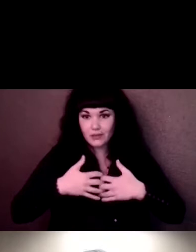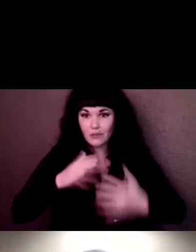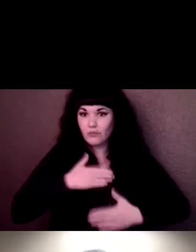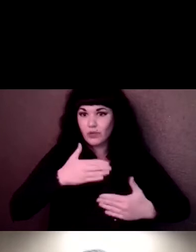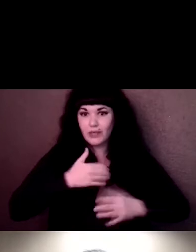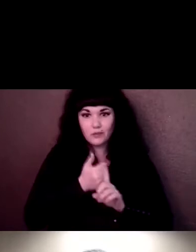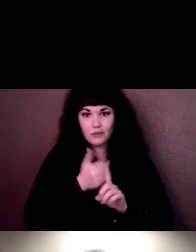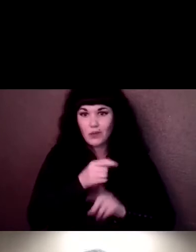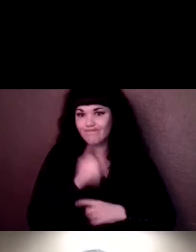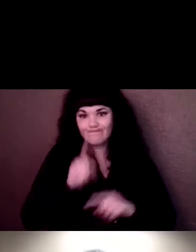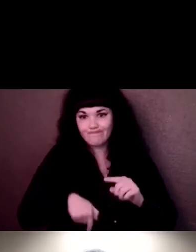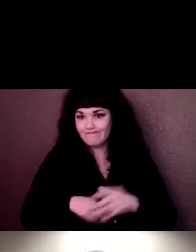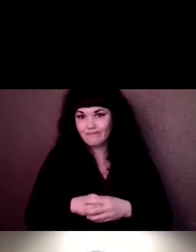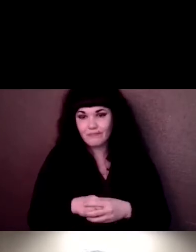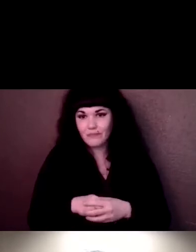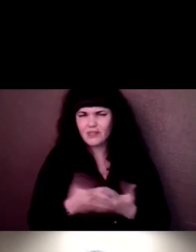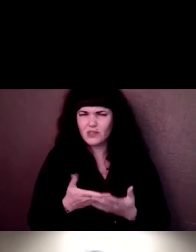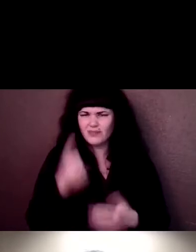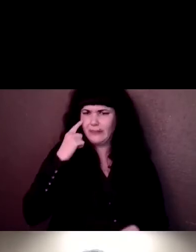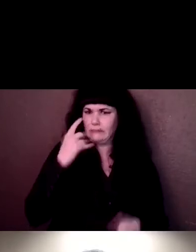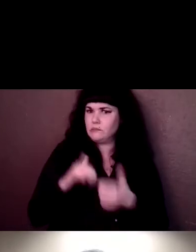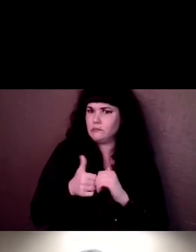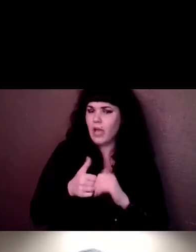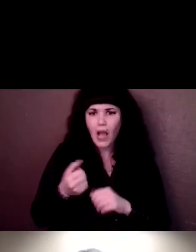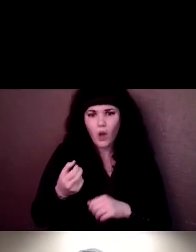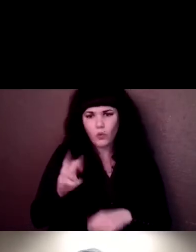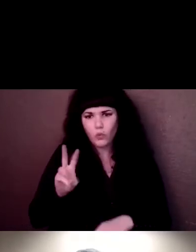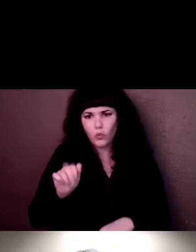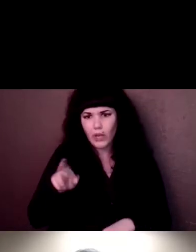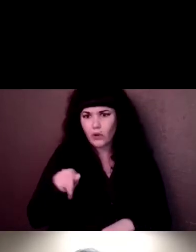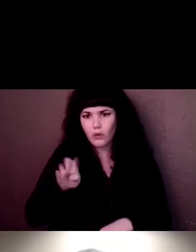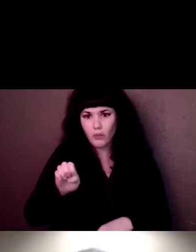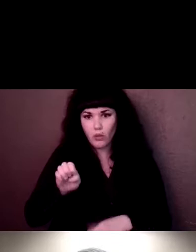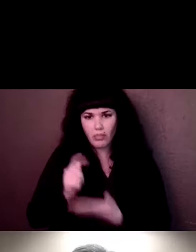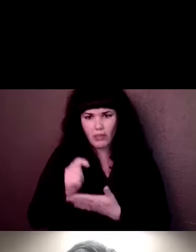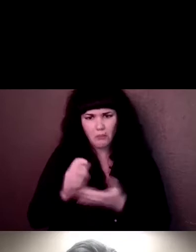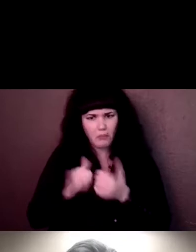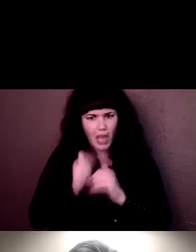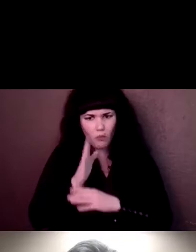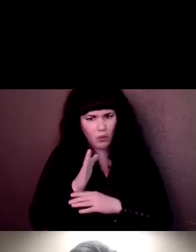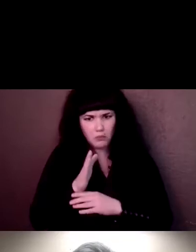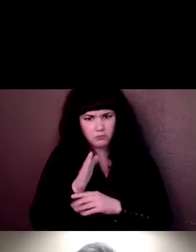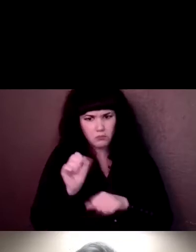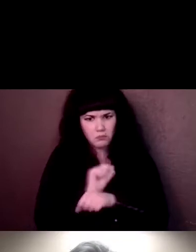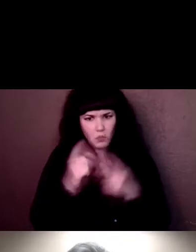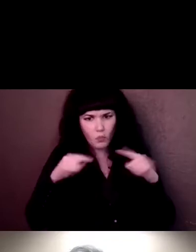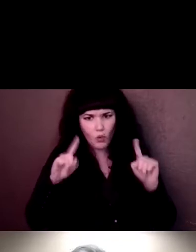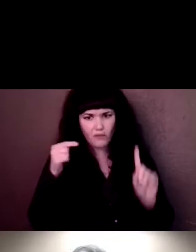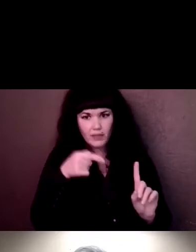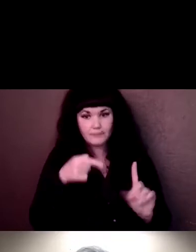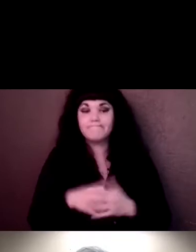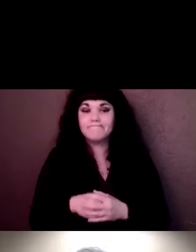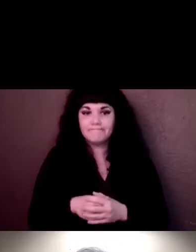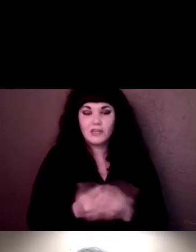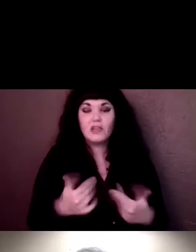wearable therapy do for this individual? The main thing is, just like we did for Christopher Reeve, we are keeping